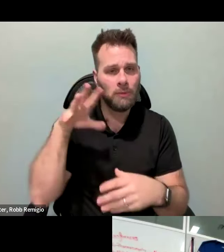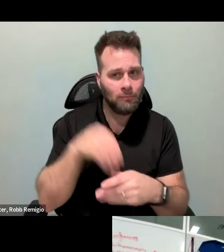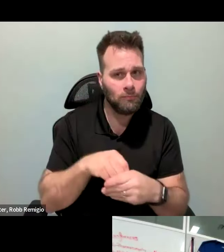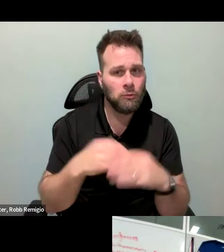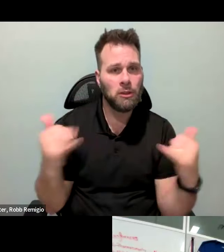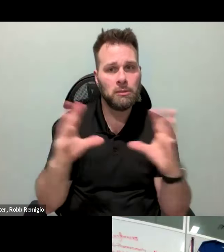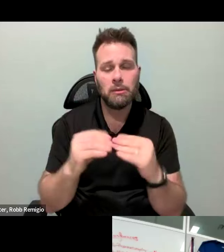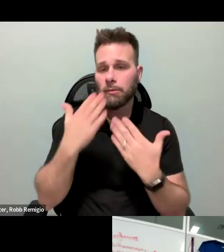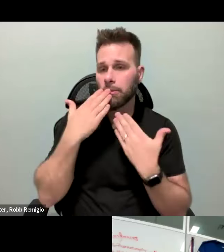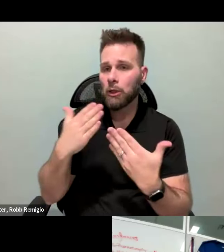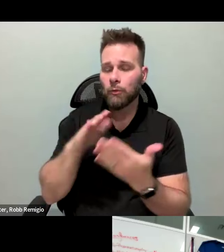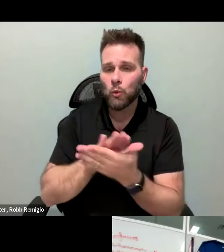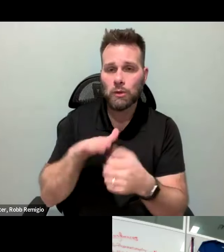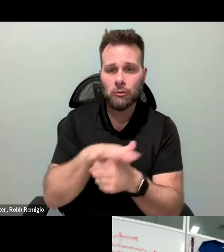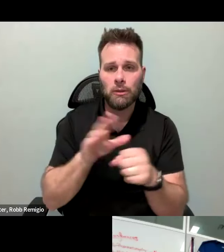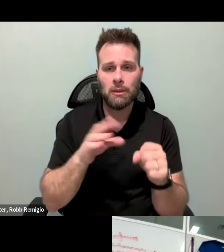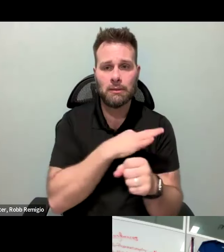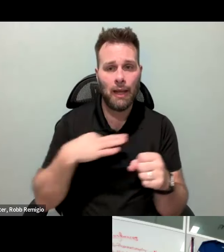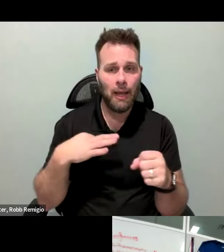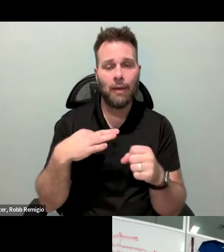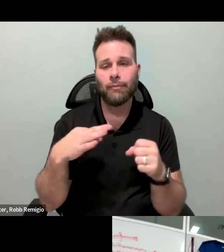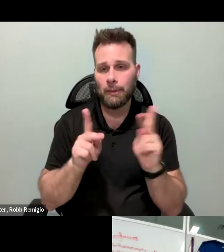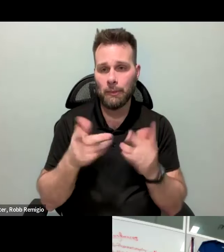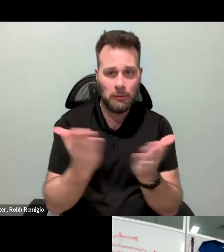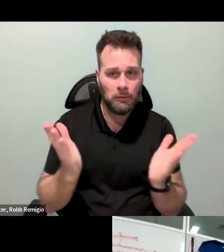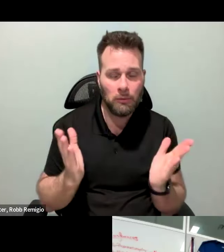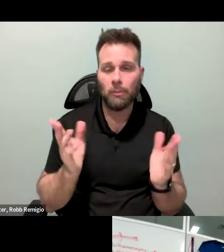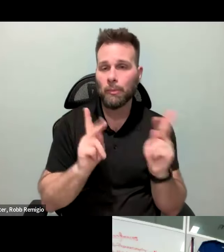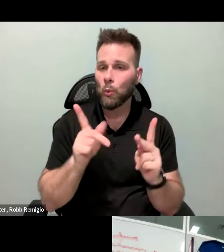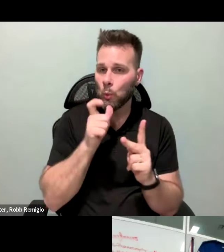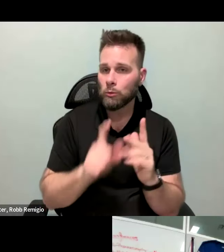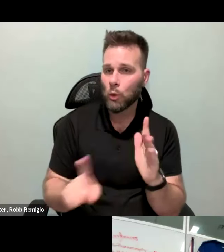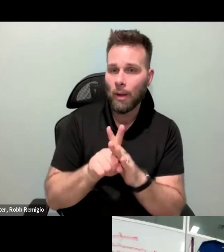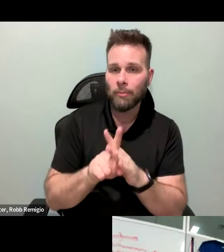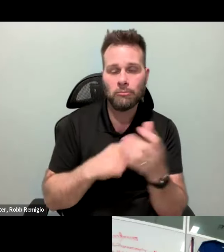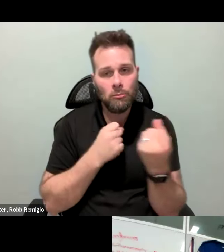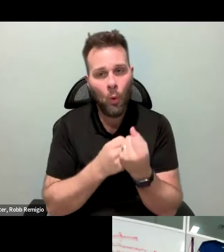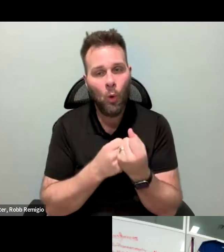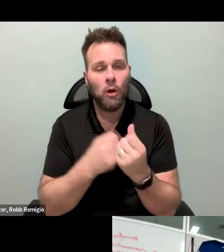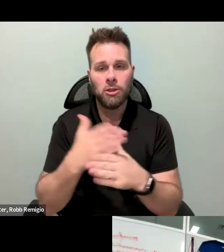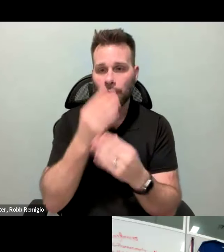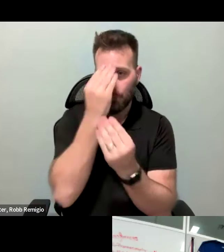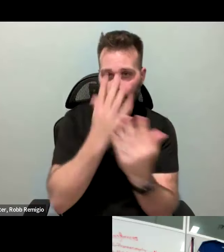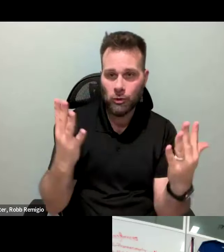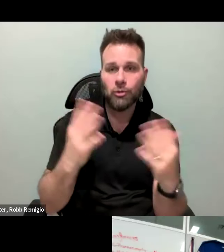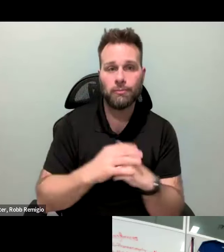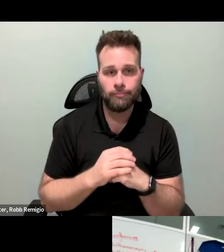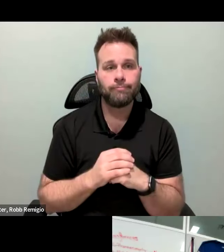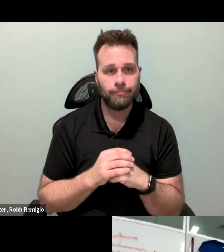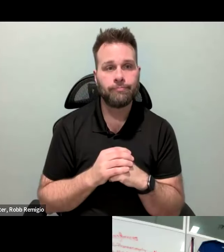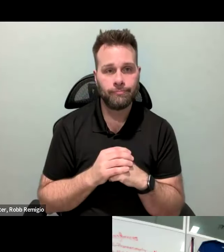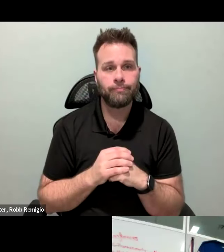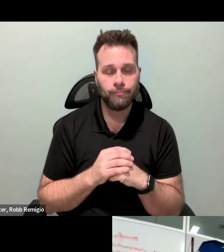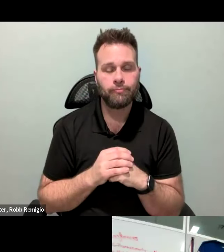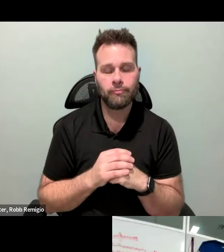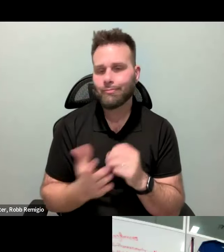district people who came and joined to support and give information. And once again,